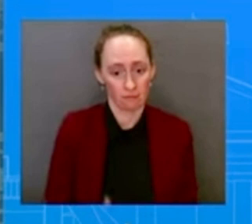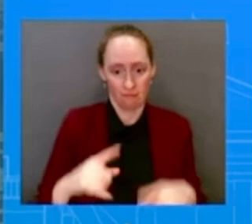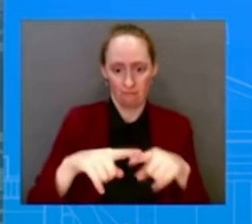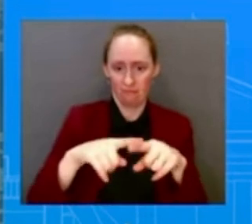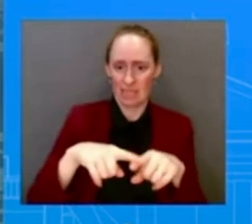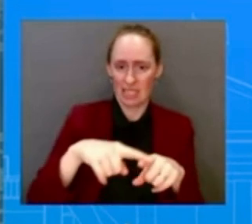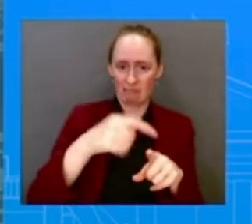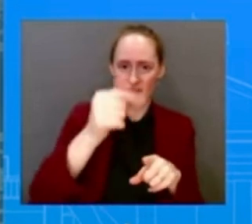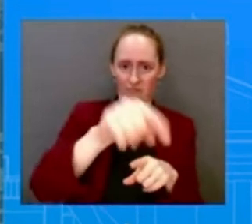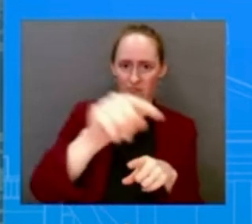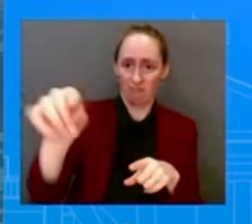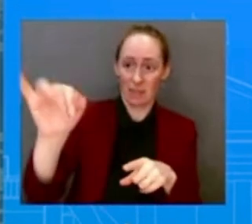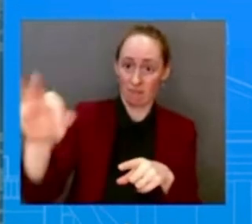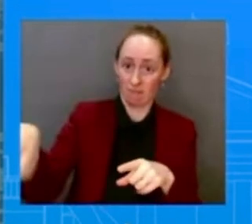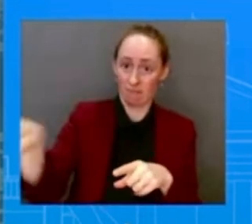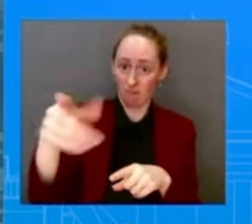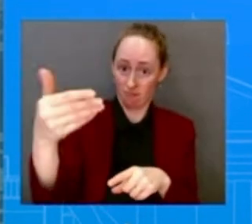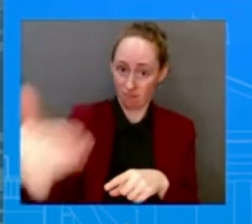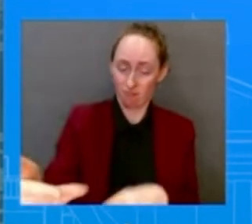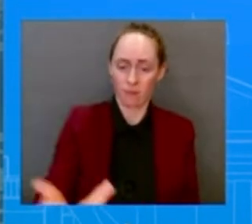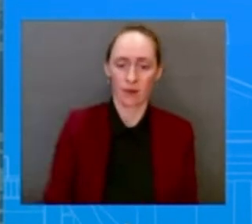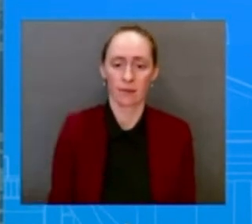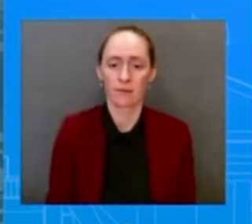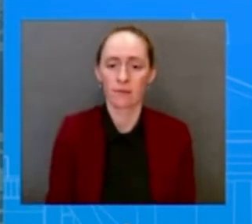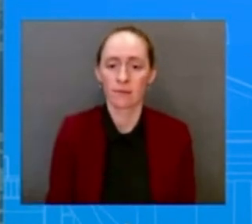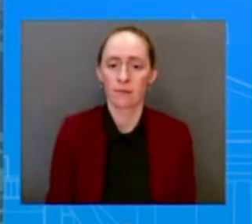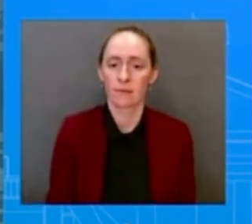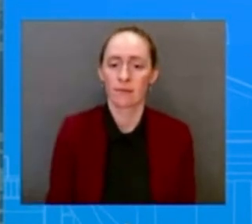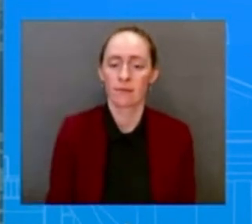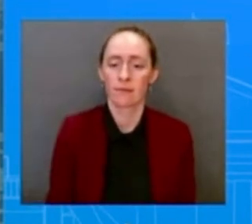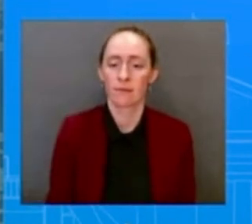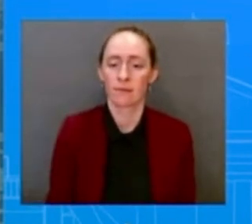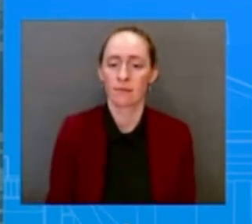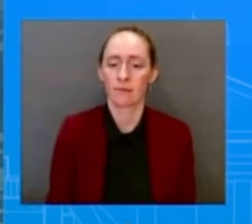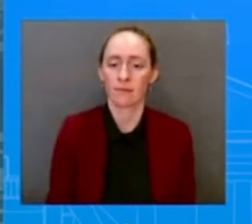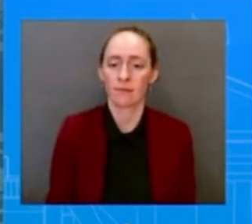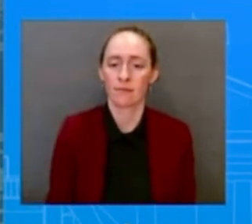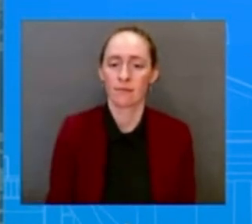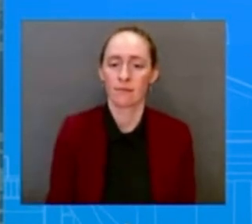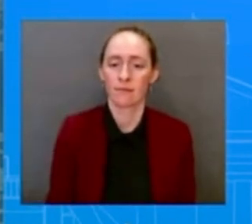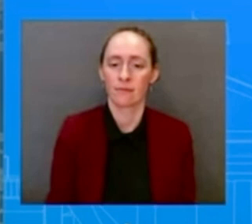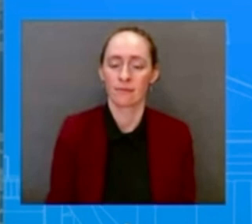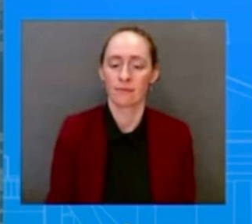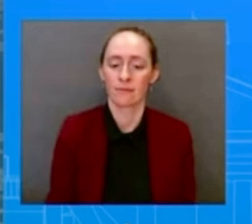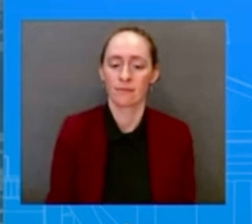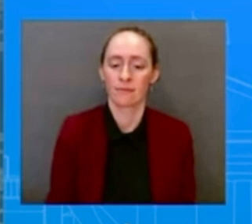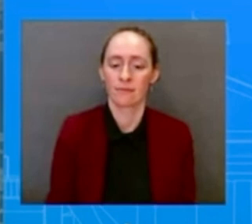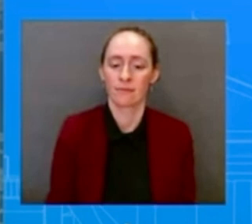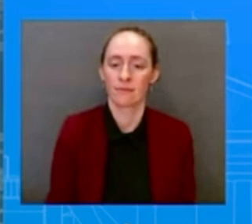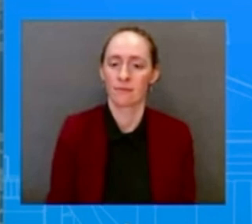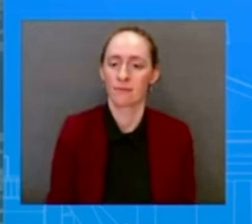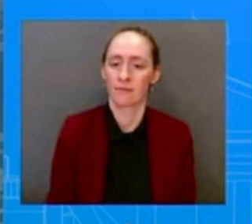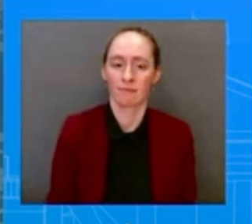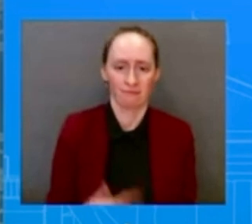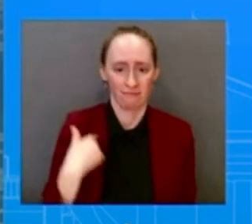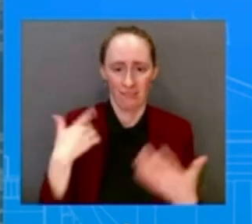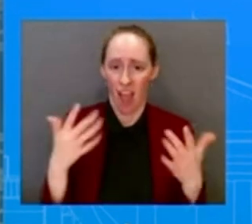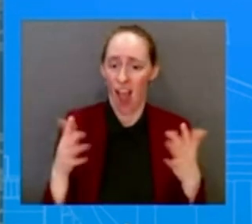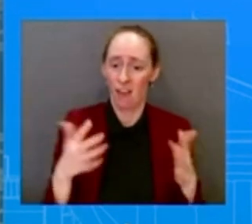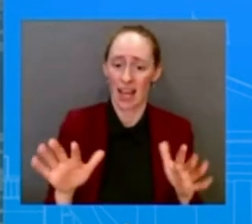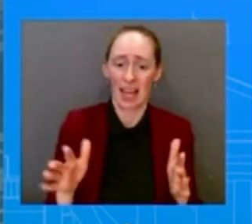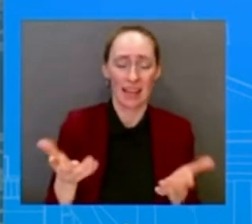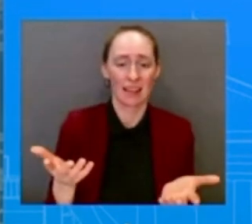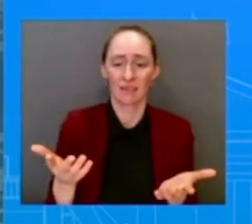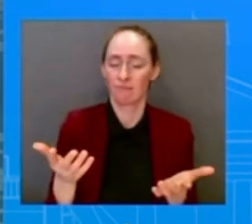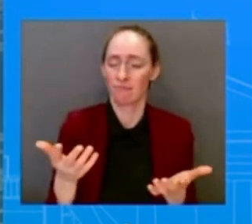I've said it before. Probably tired of me hearing me say it, but these are all sovereign decisions. And if a